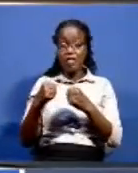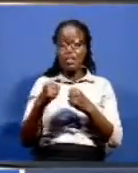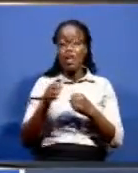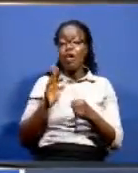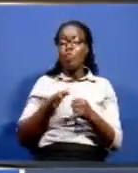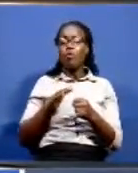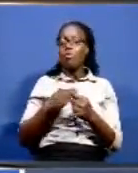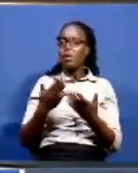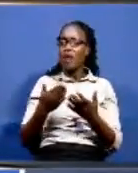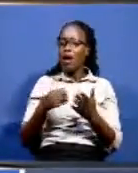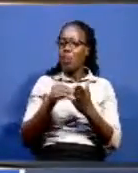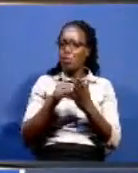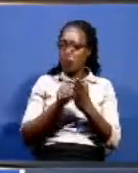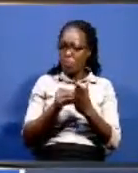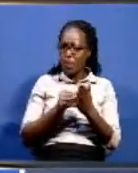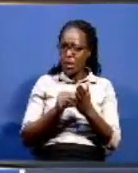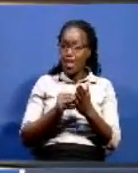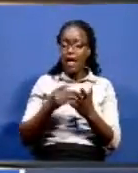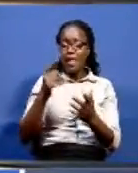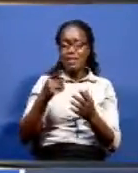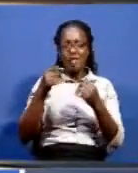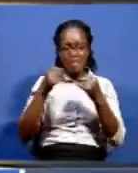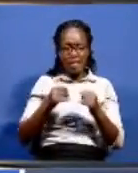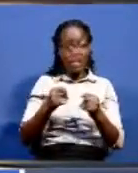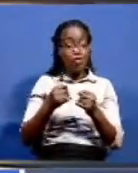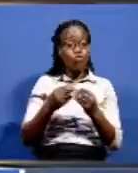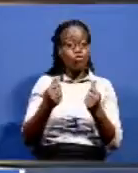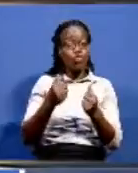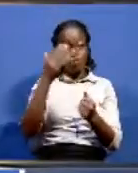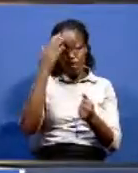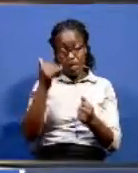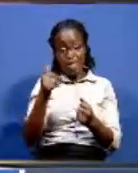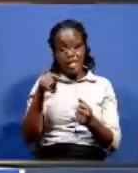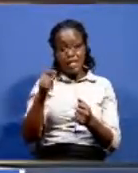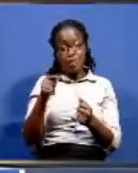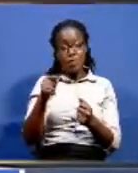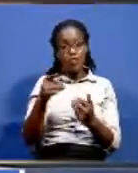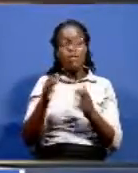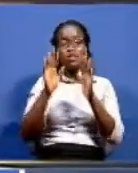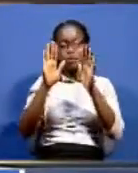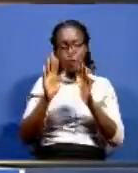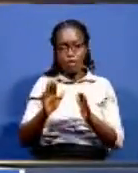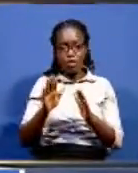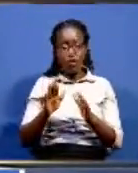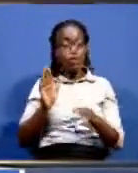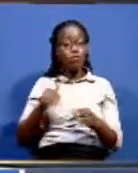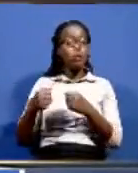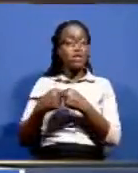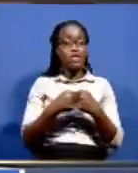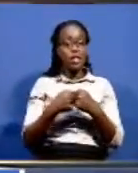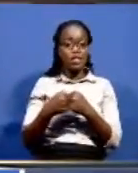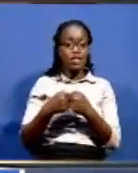to exploitation in times of crisis, adding that there remains a need to focus on their unique challenges in responding